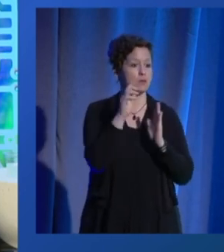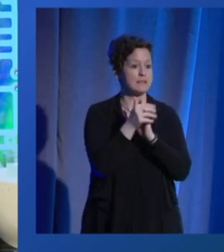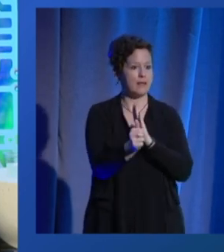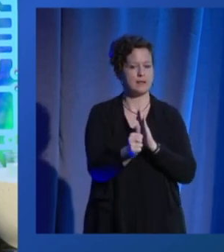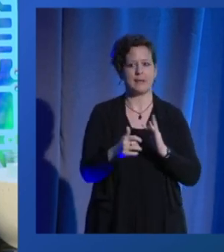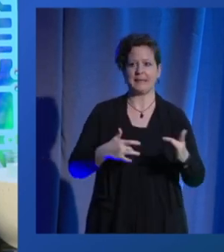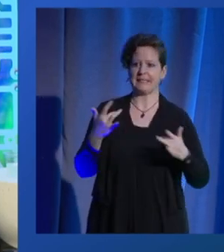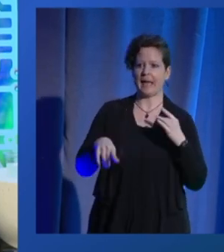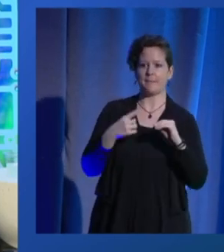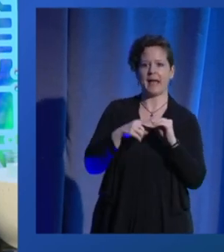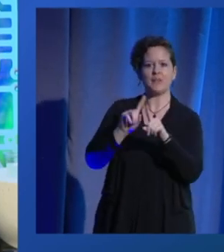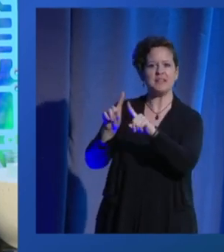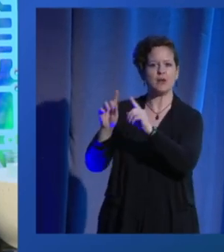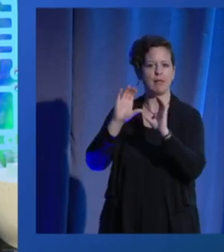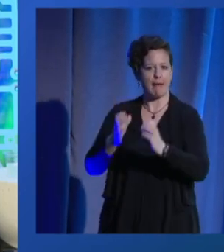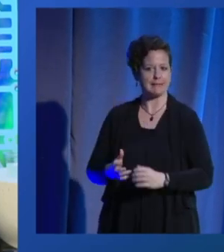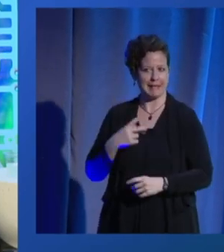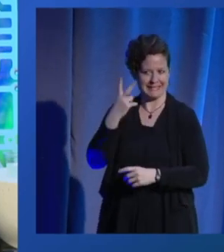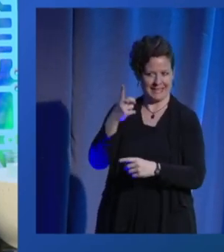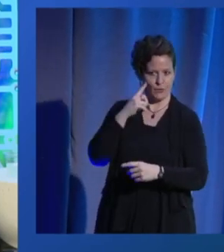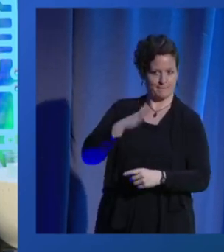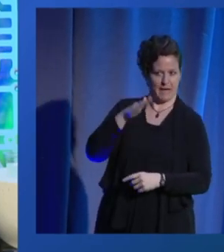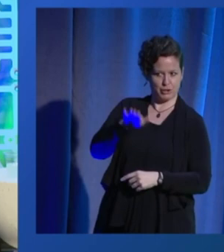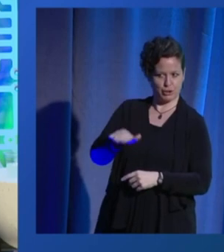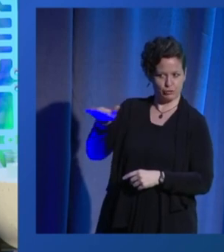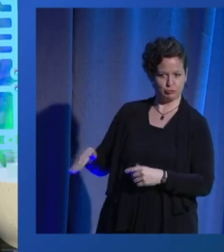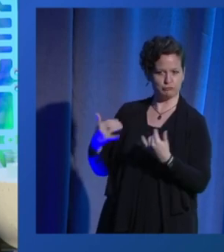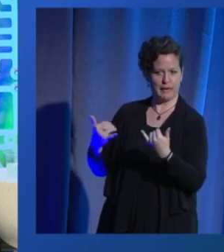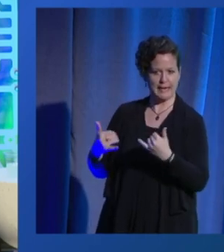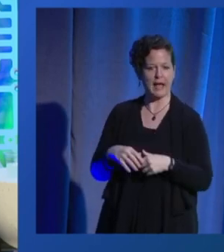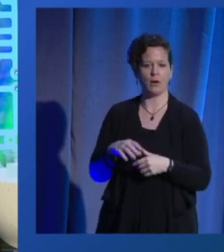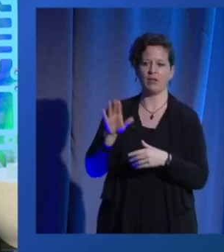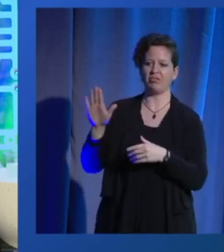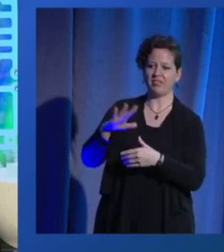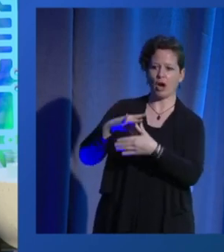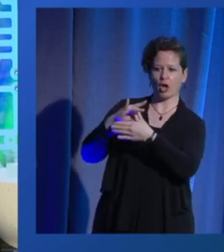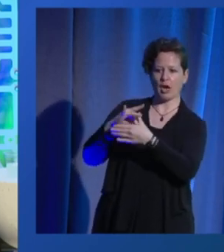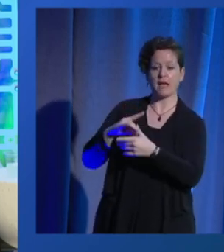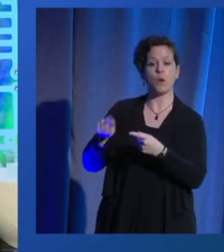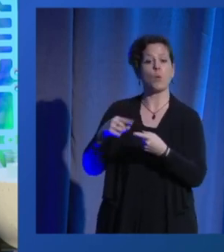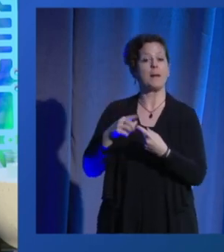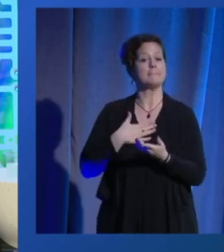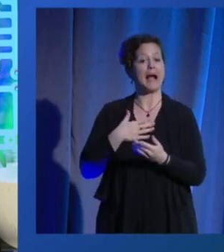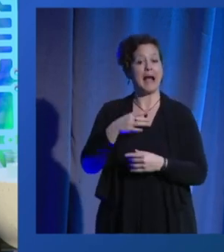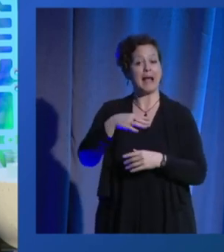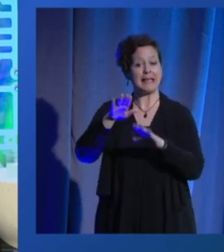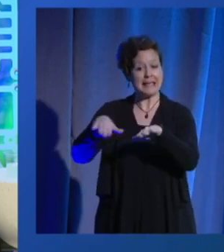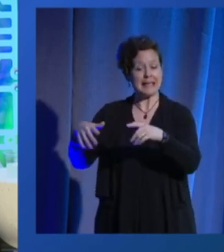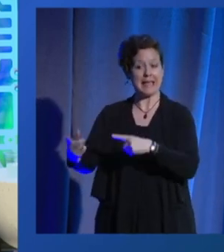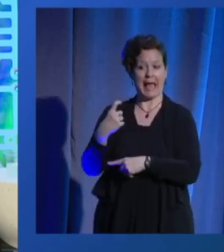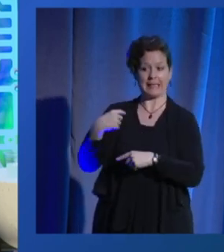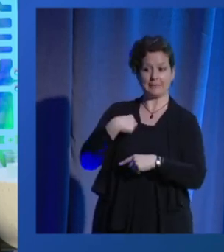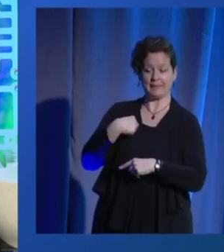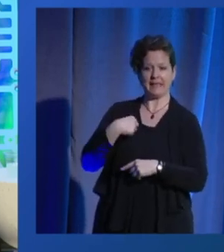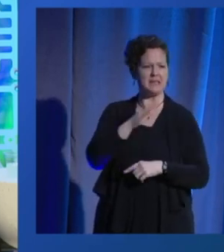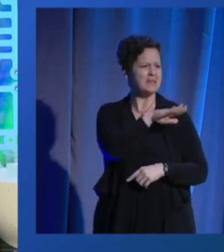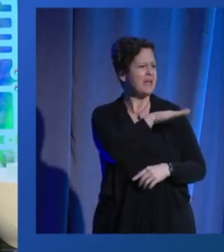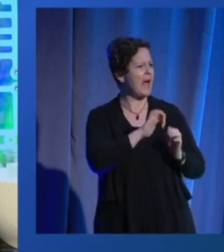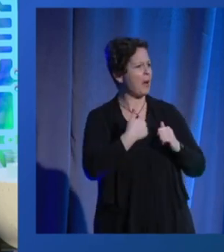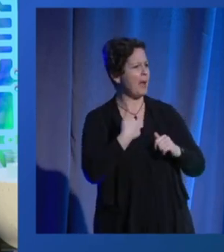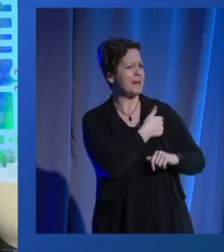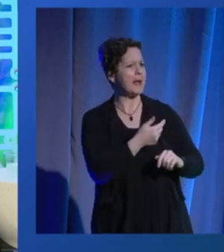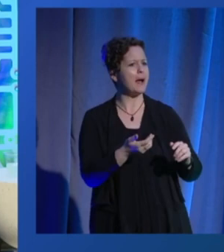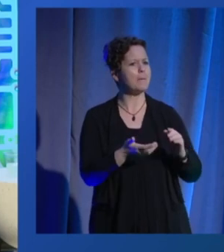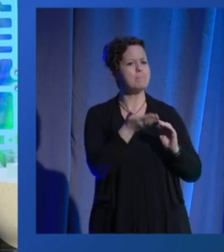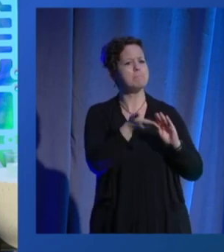they're taking and the content that we discuss but when they ask me for advice about how do I make myself more competitive for